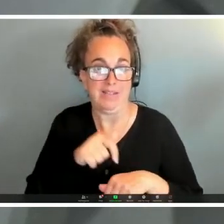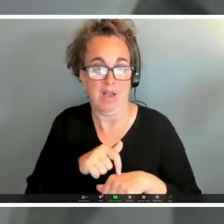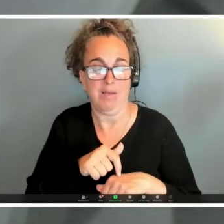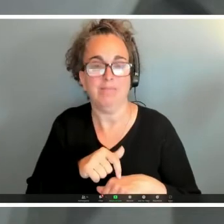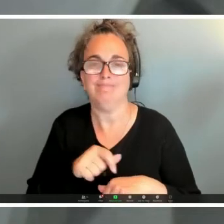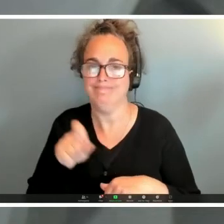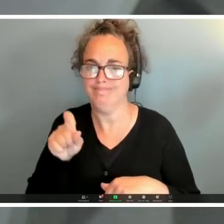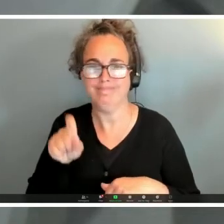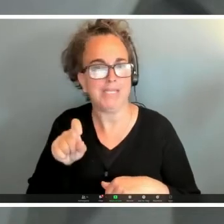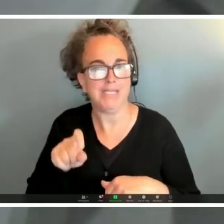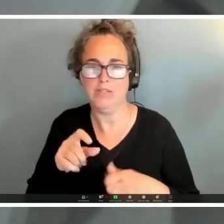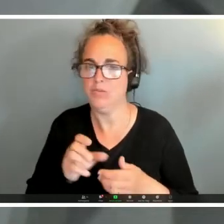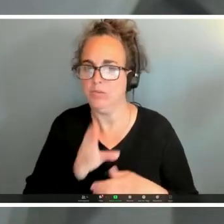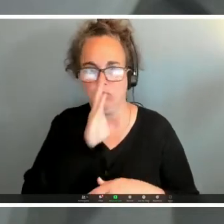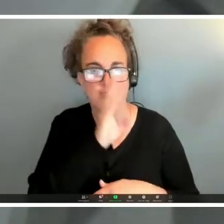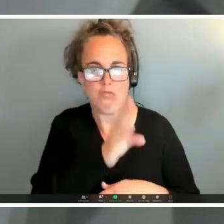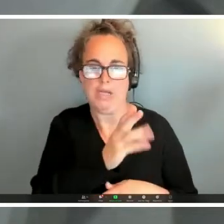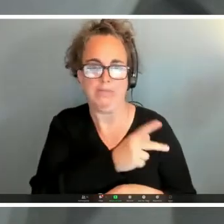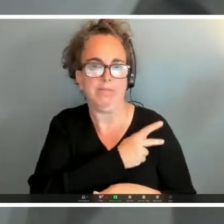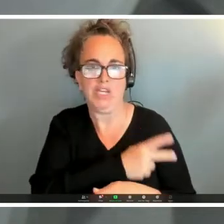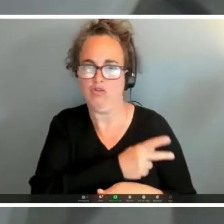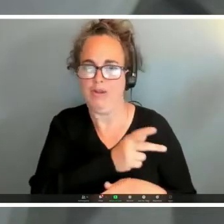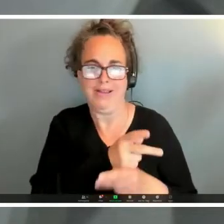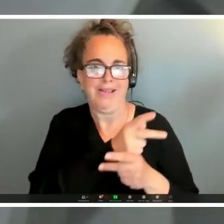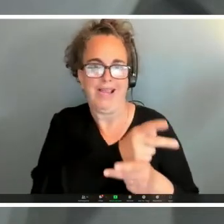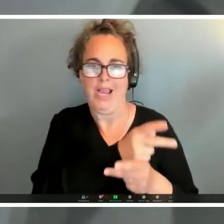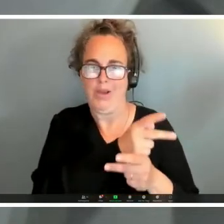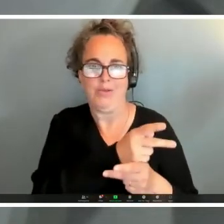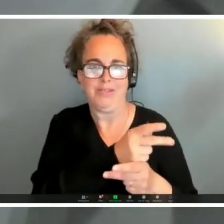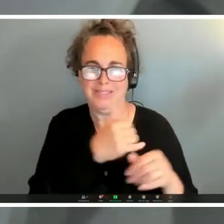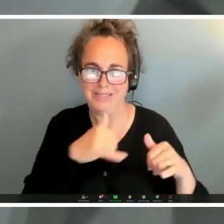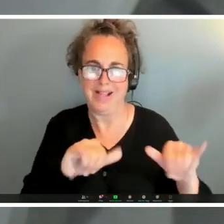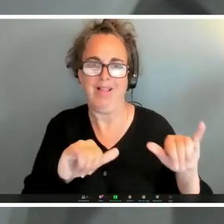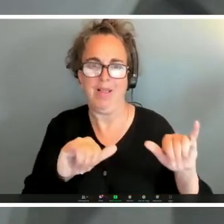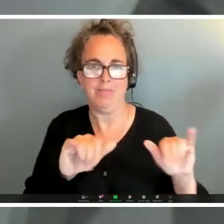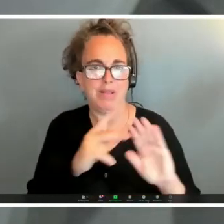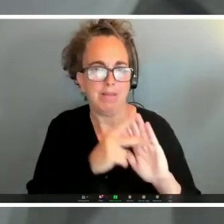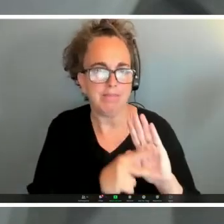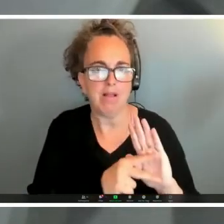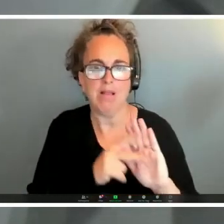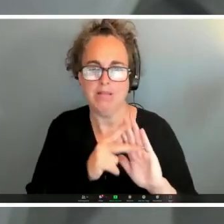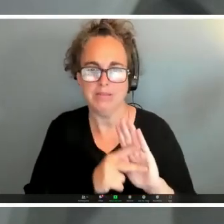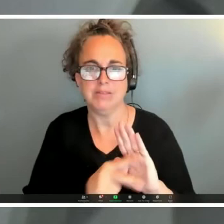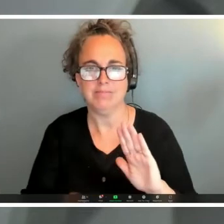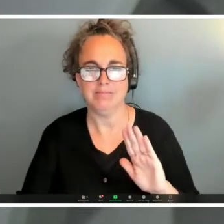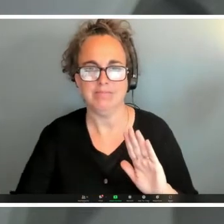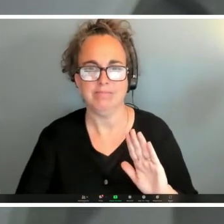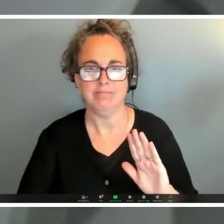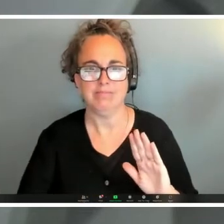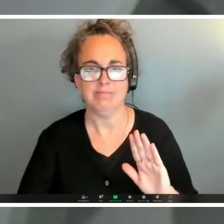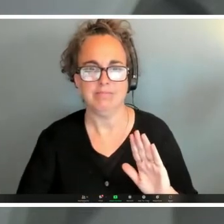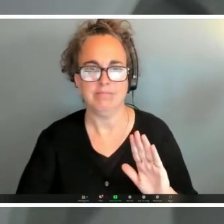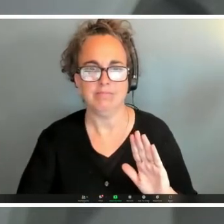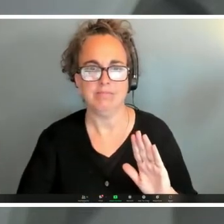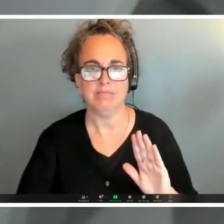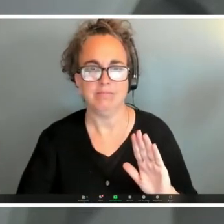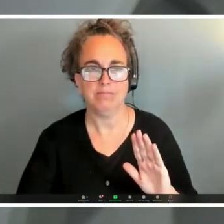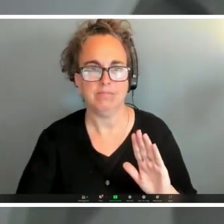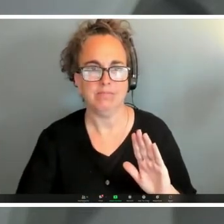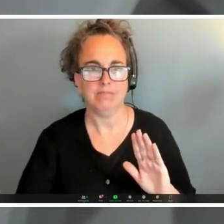to engage in direct patient care because it's those policies, those very policies that help